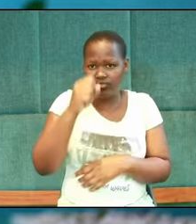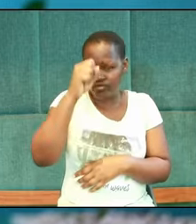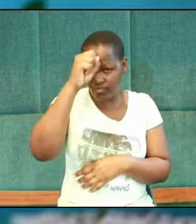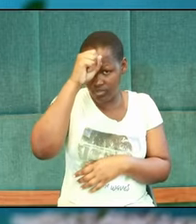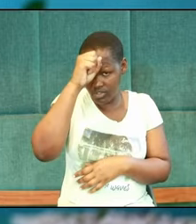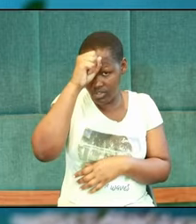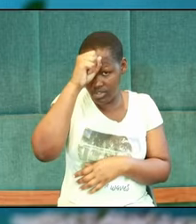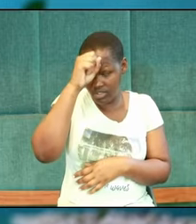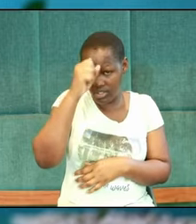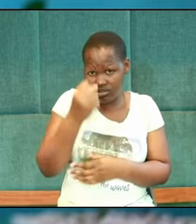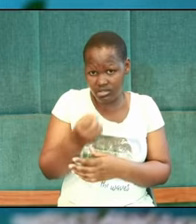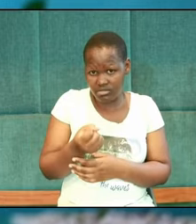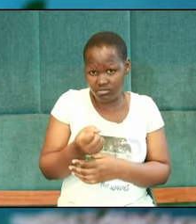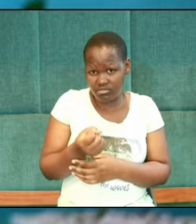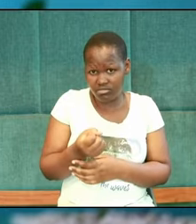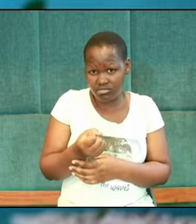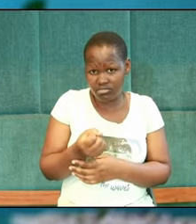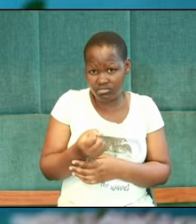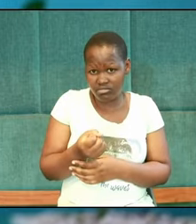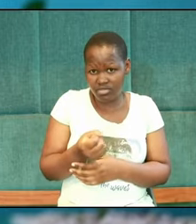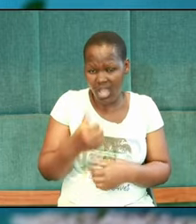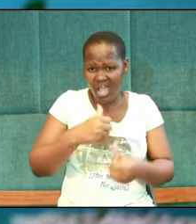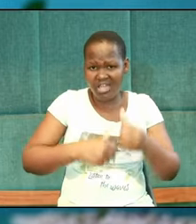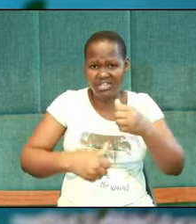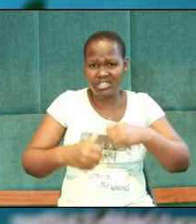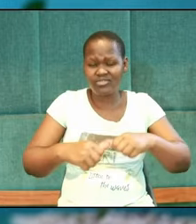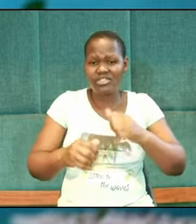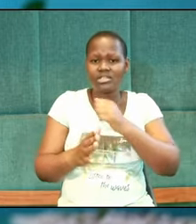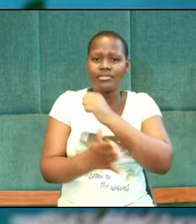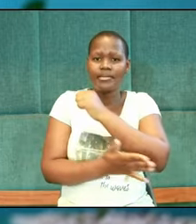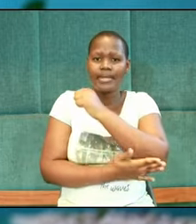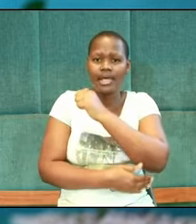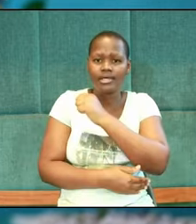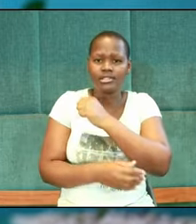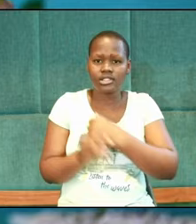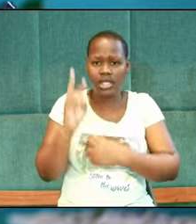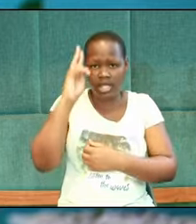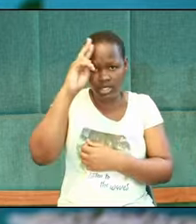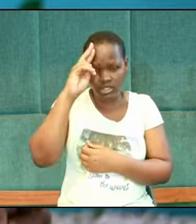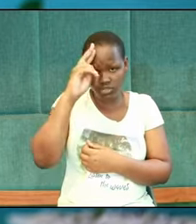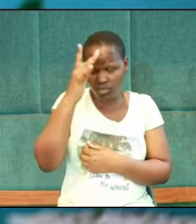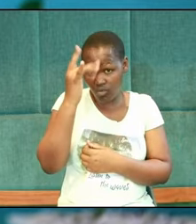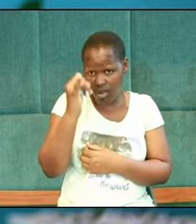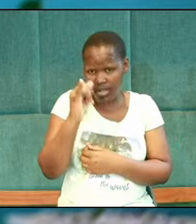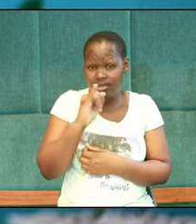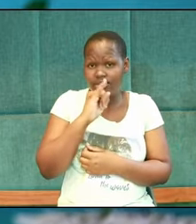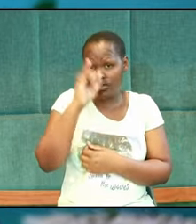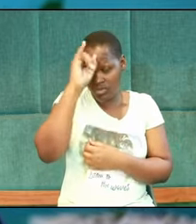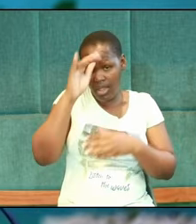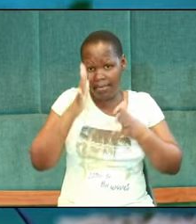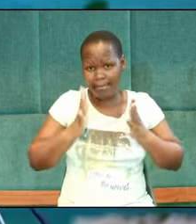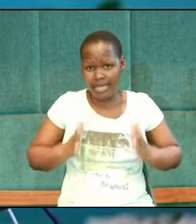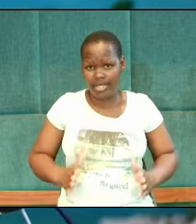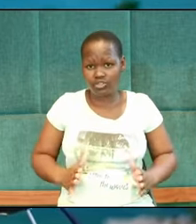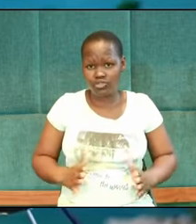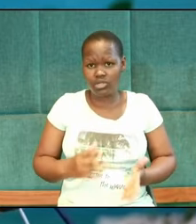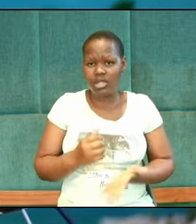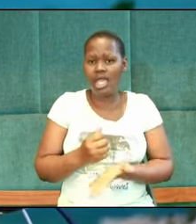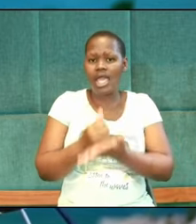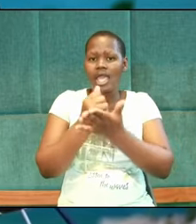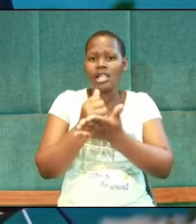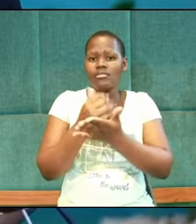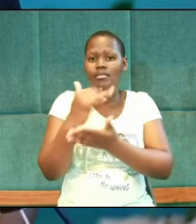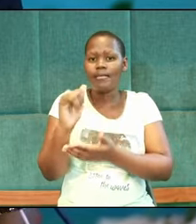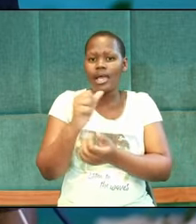living around the ashes of pelvic activities. The reason is the ignorant person cannot even be helped by a